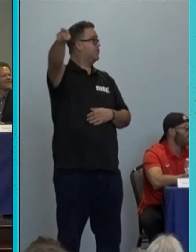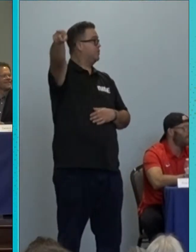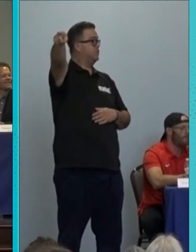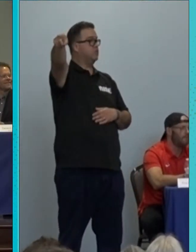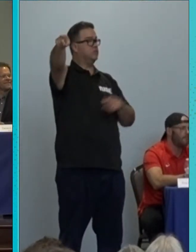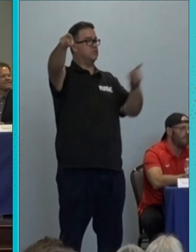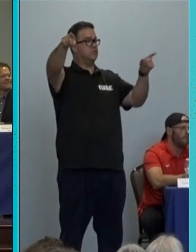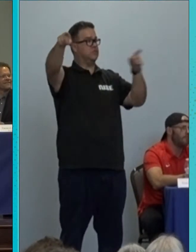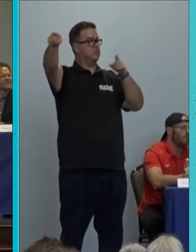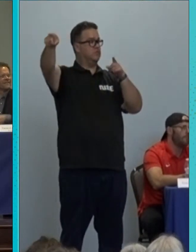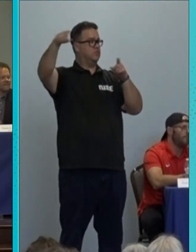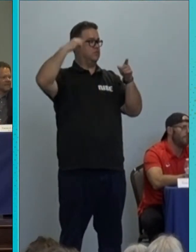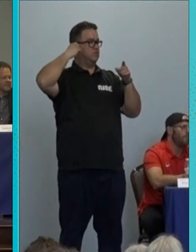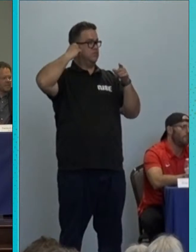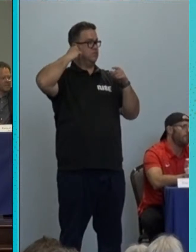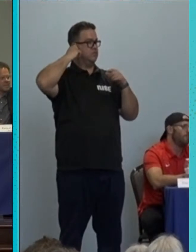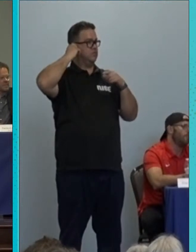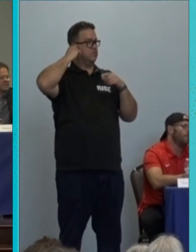Question over here.